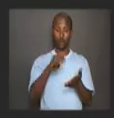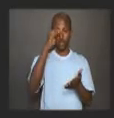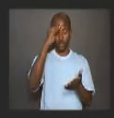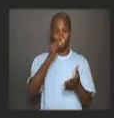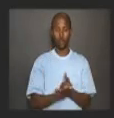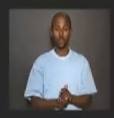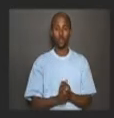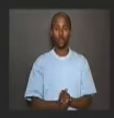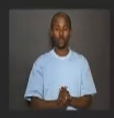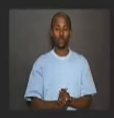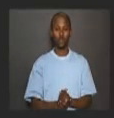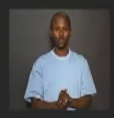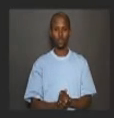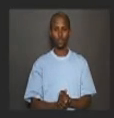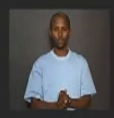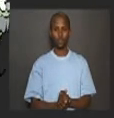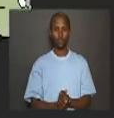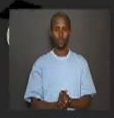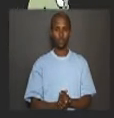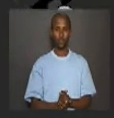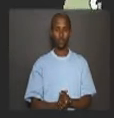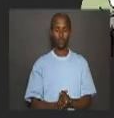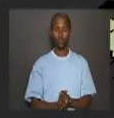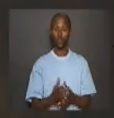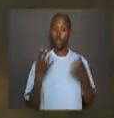Let's get back to our lesson.